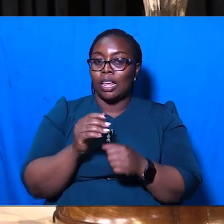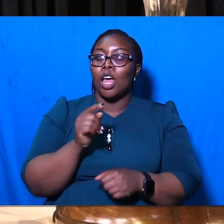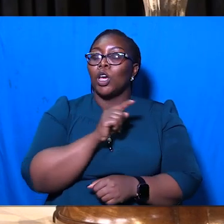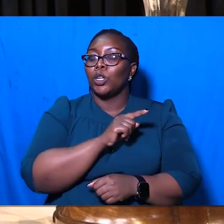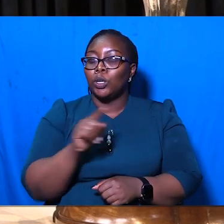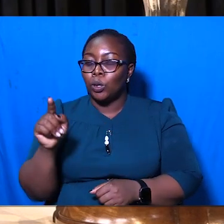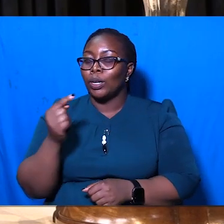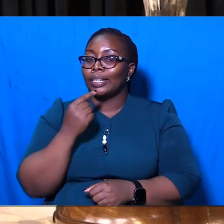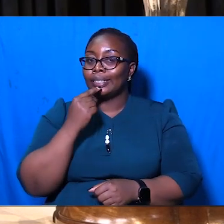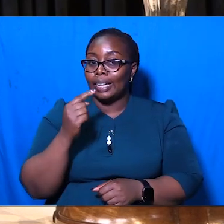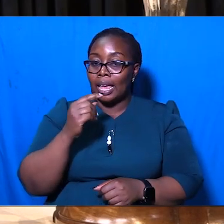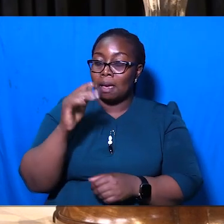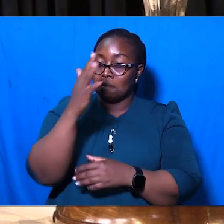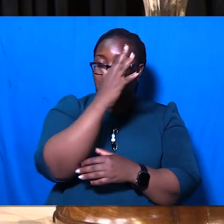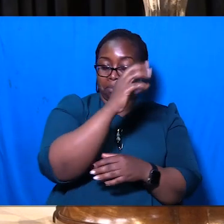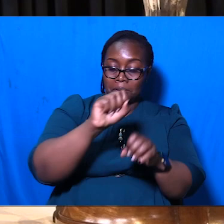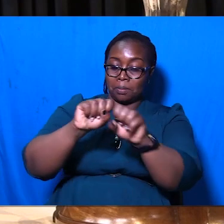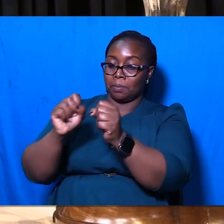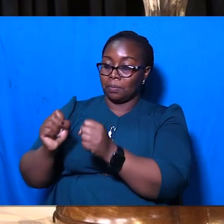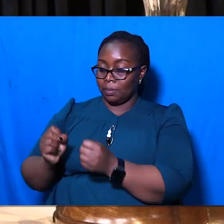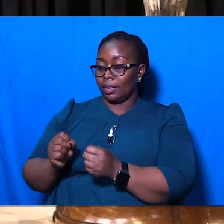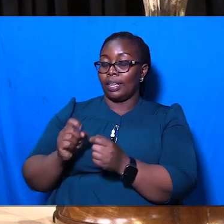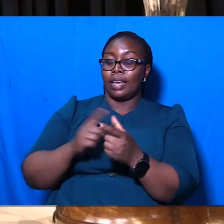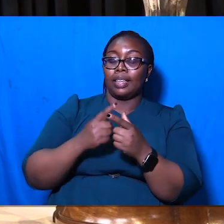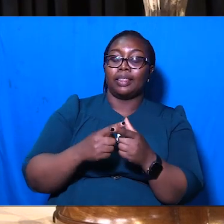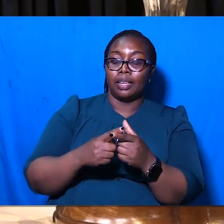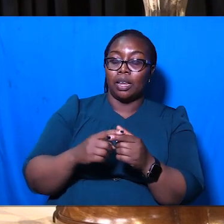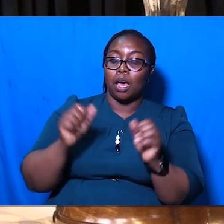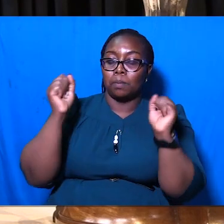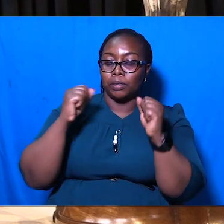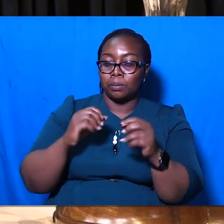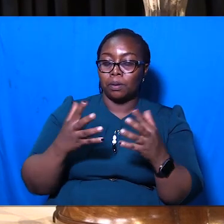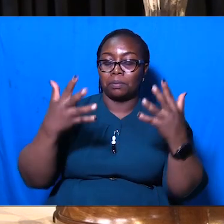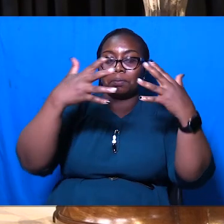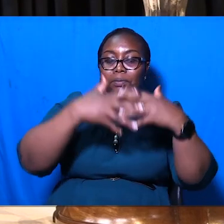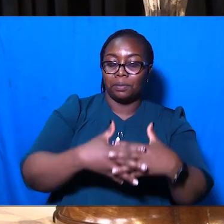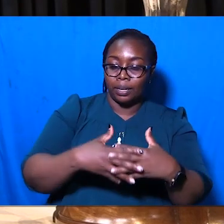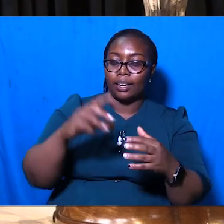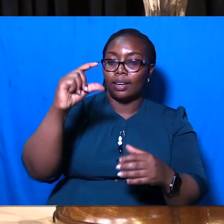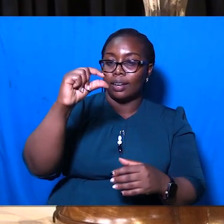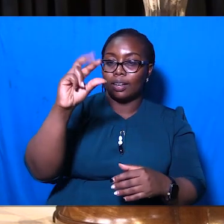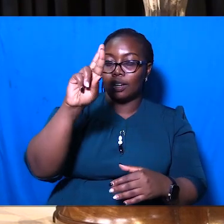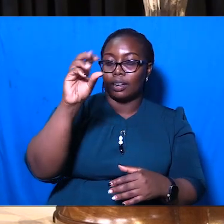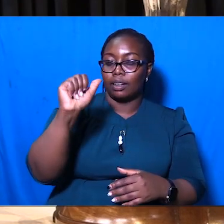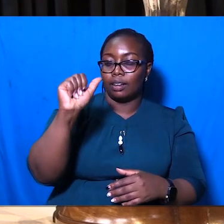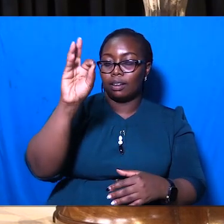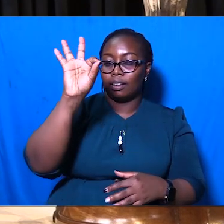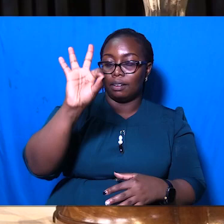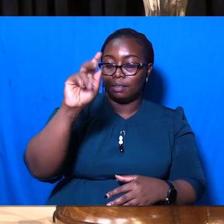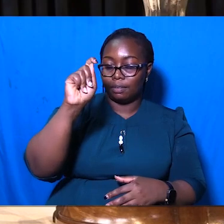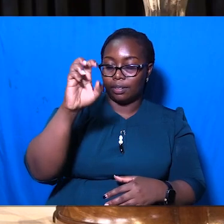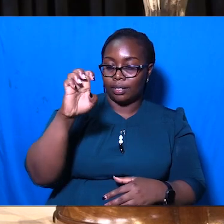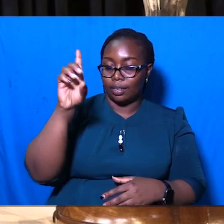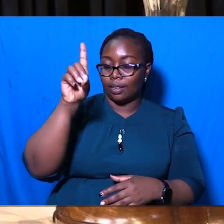then, branches were broken off that I might be grafted in. Allow me to stop there. It's a very